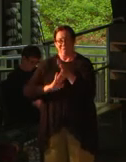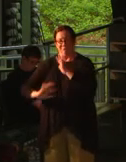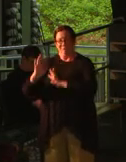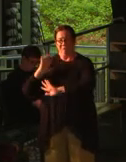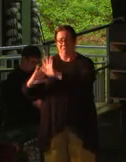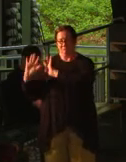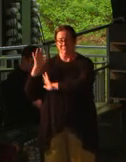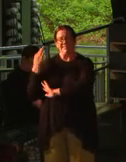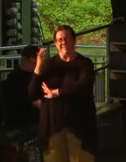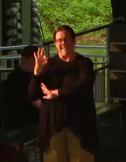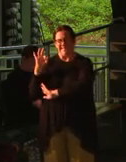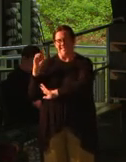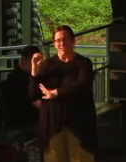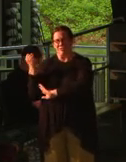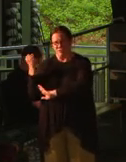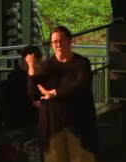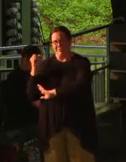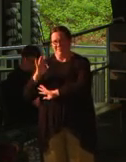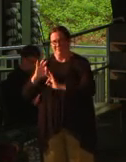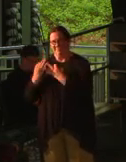the 1900s.